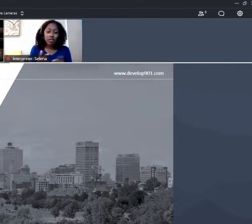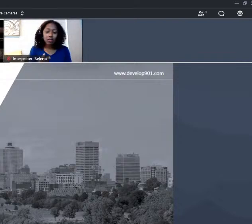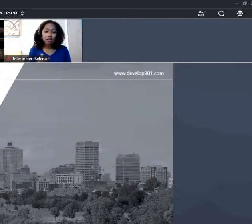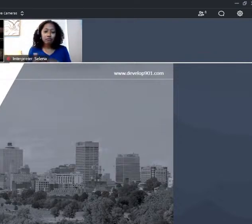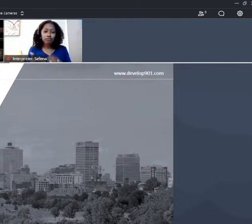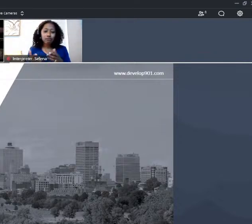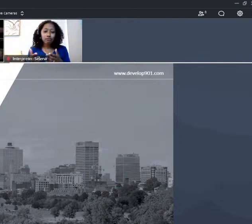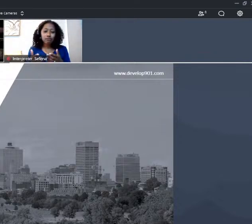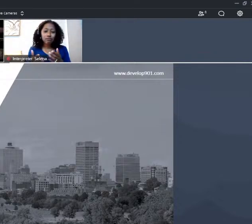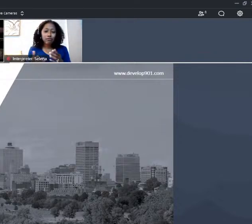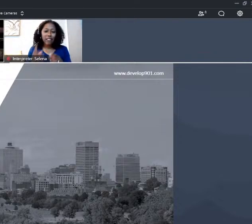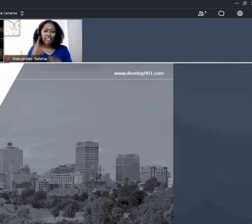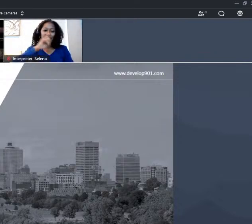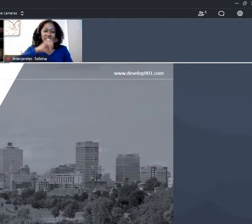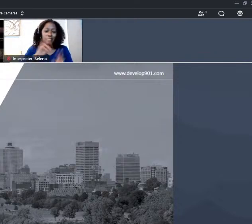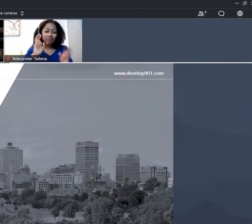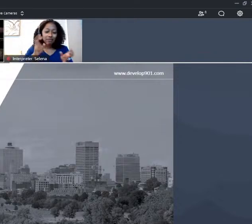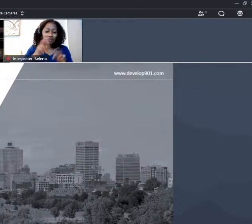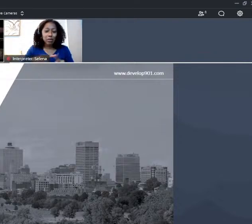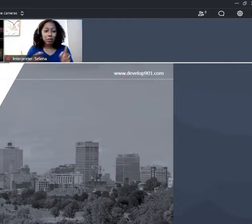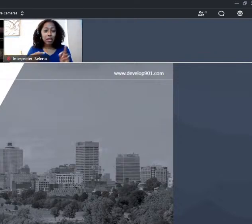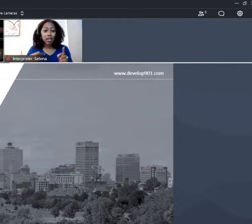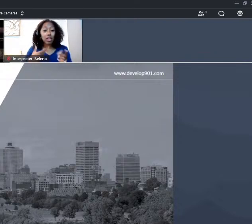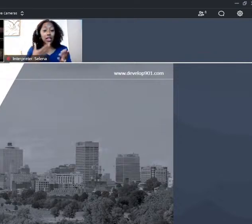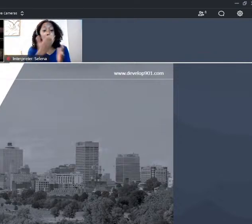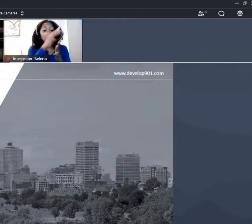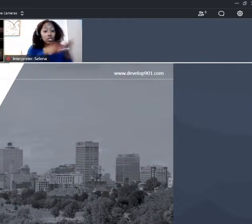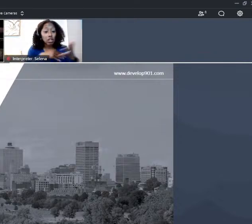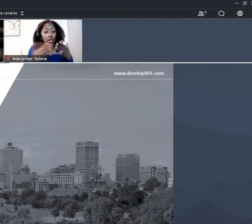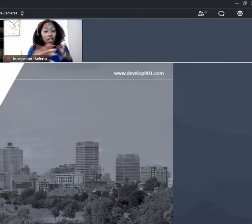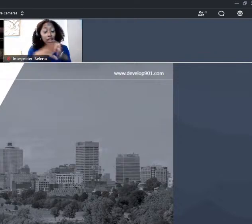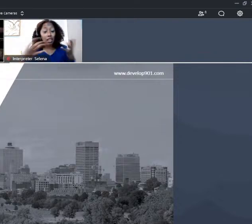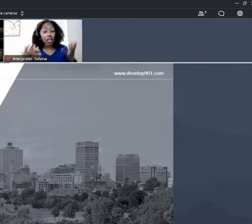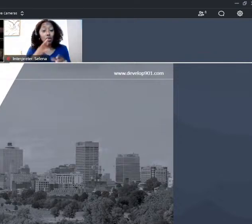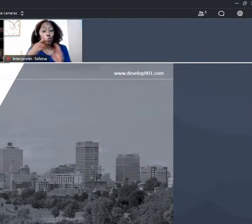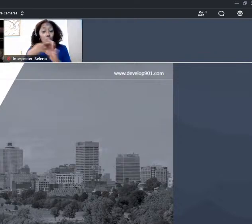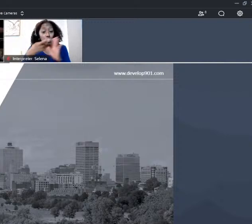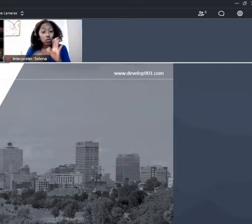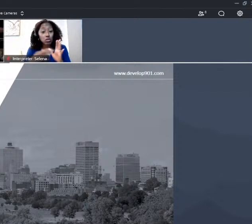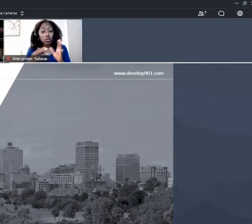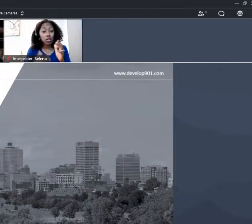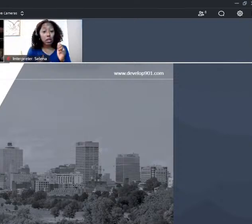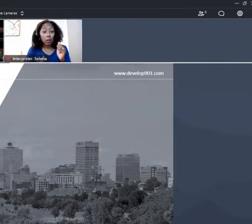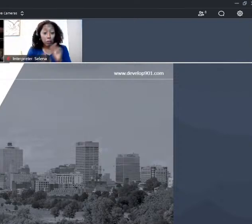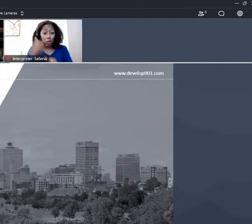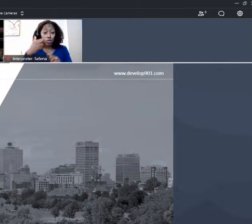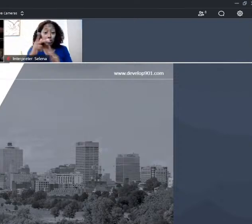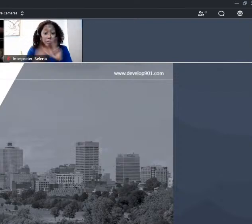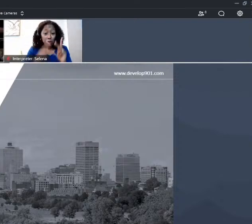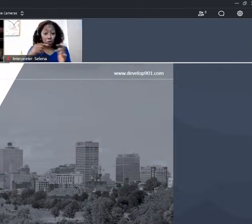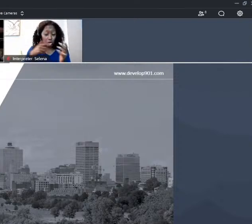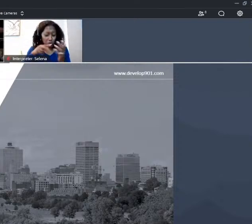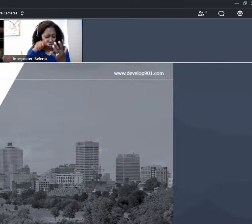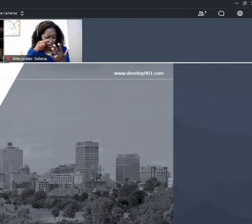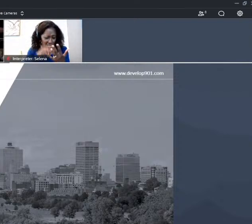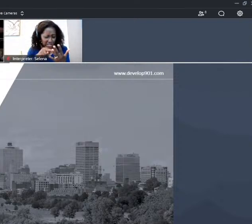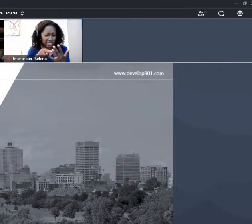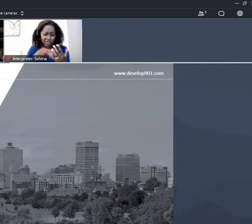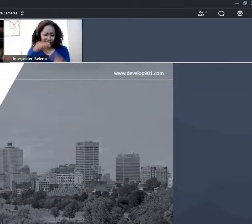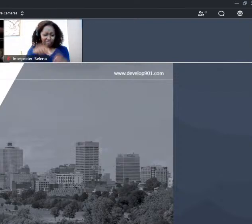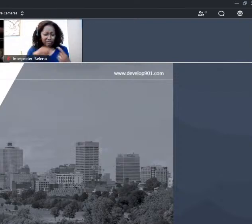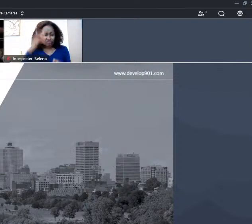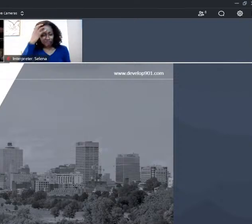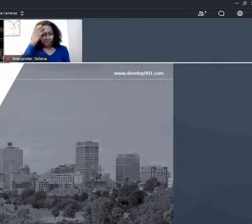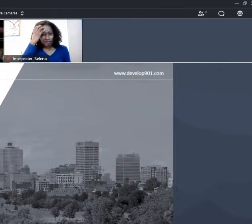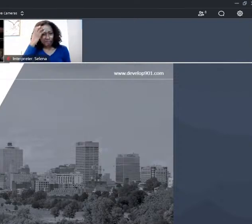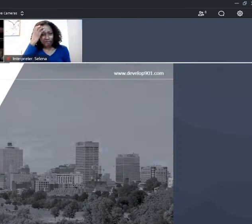robust document, and it's got a flow chart, and there's a bunch of rules. But the average person is going to struggle with what's in here. And I think it's incumbent upon this